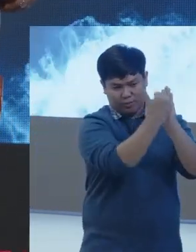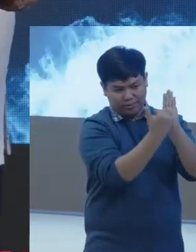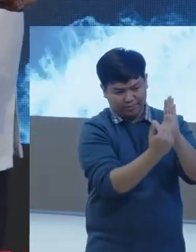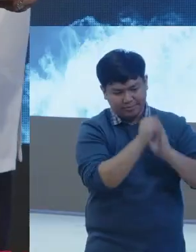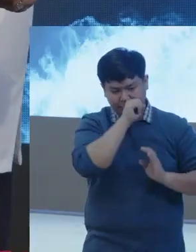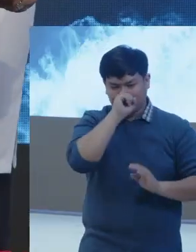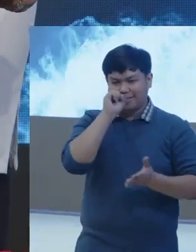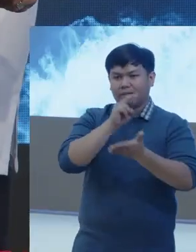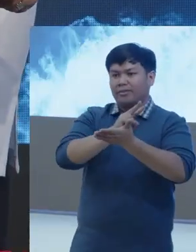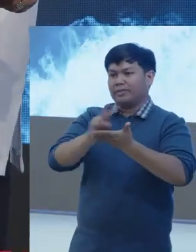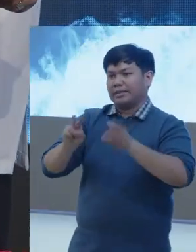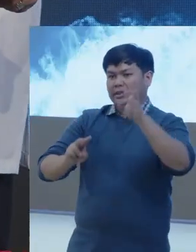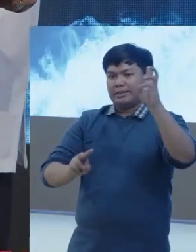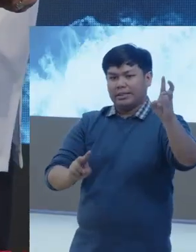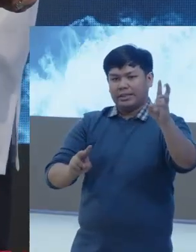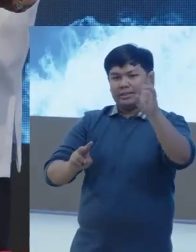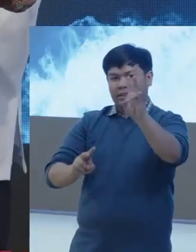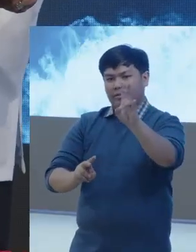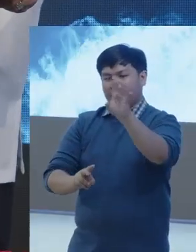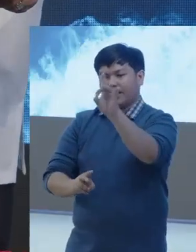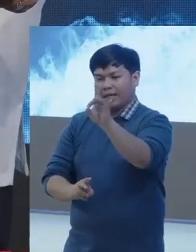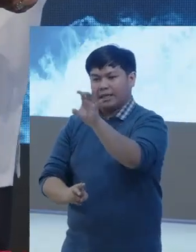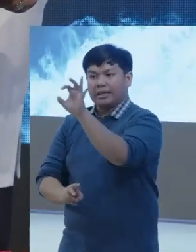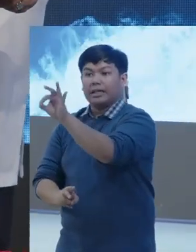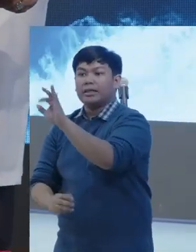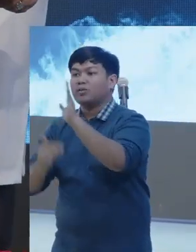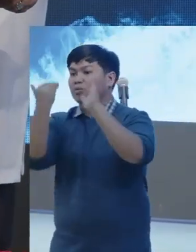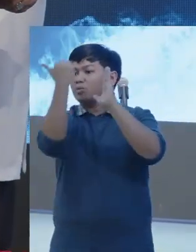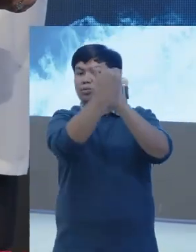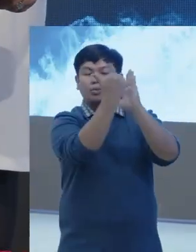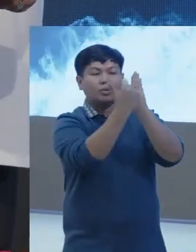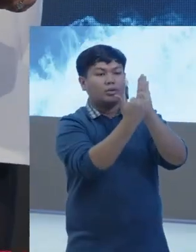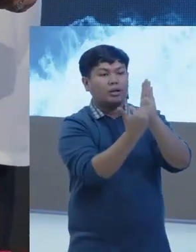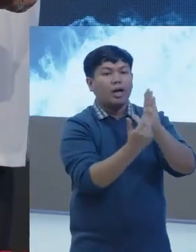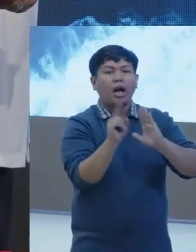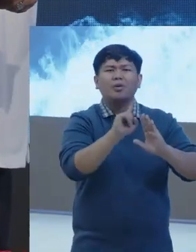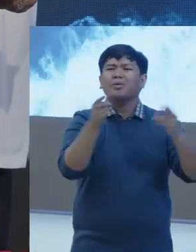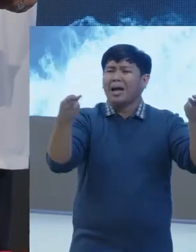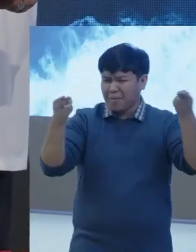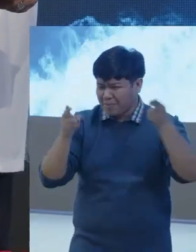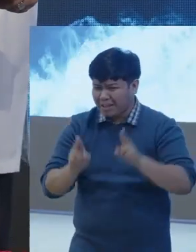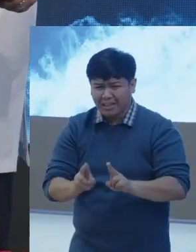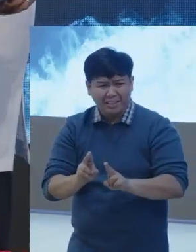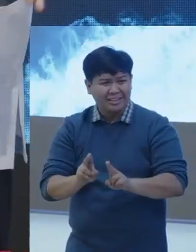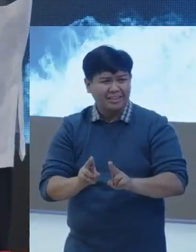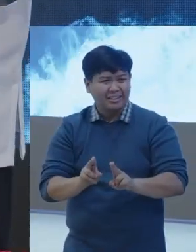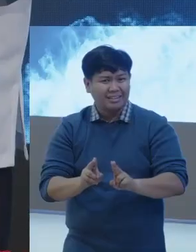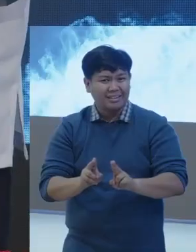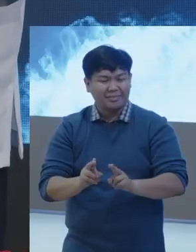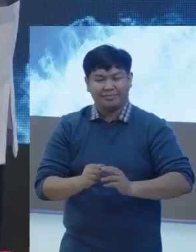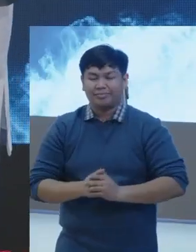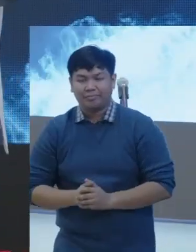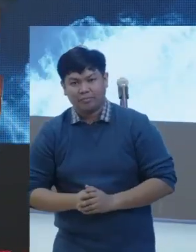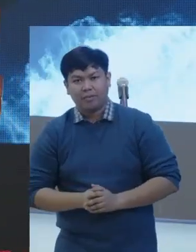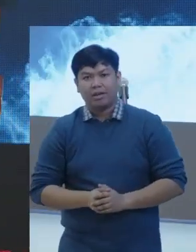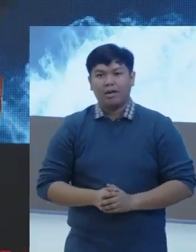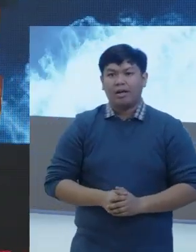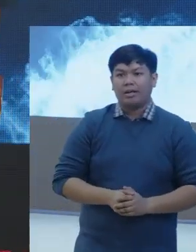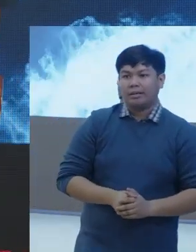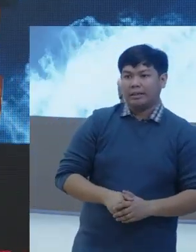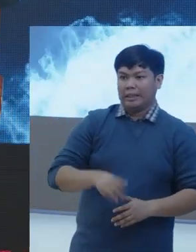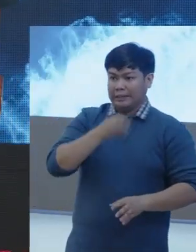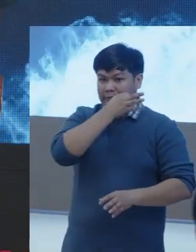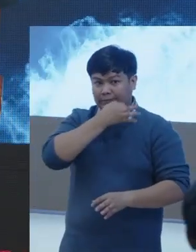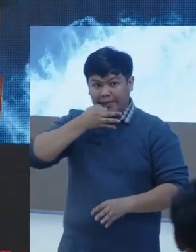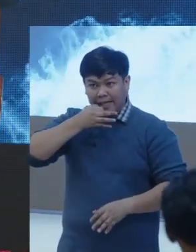verses 6 to 9, ang detalye ng verse 5. So, they called for a fast and